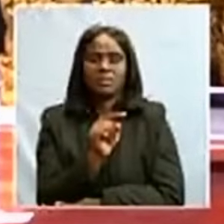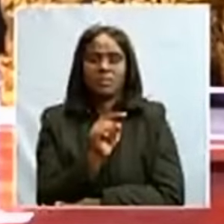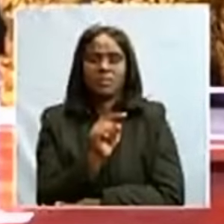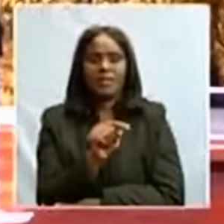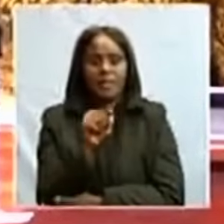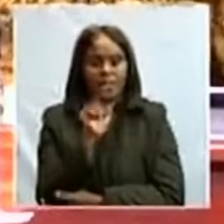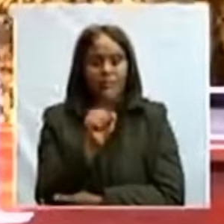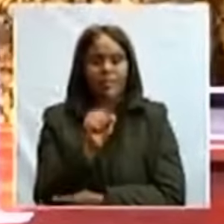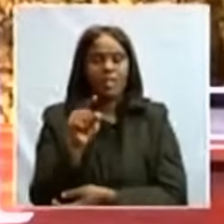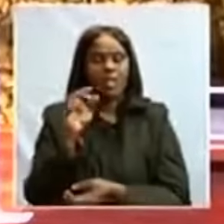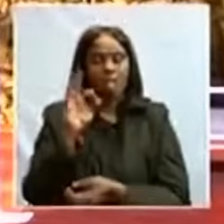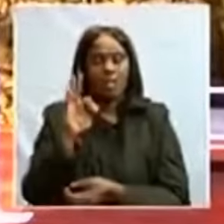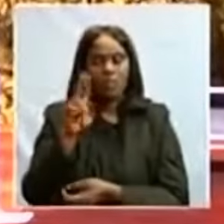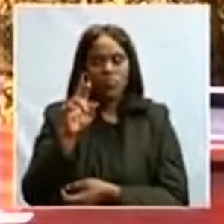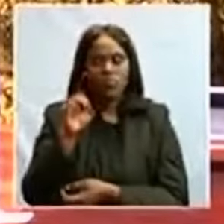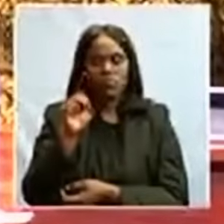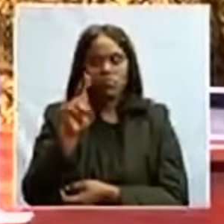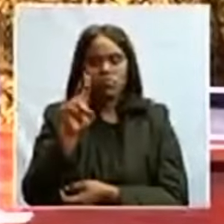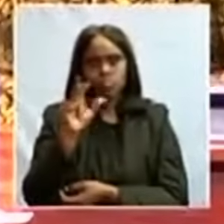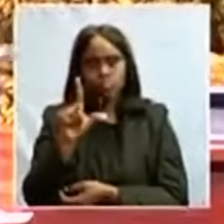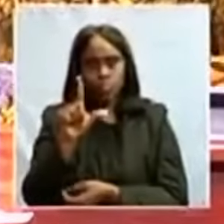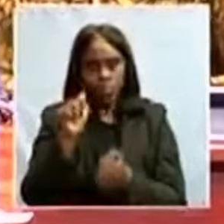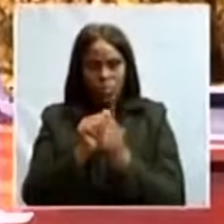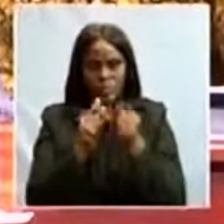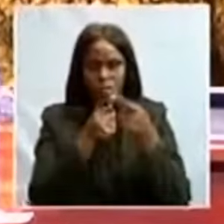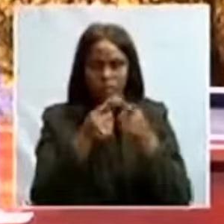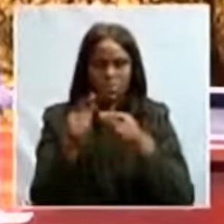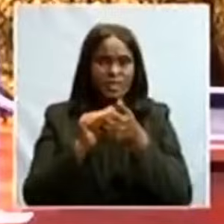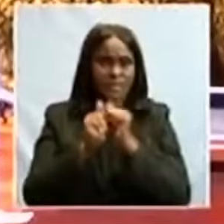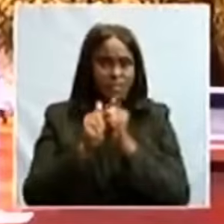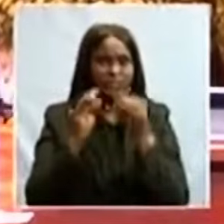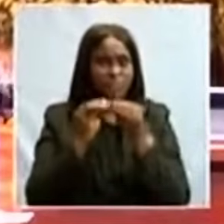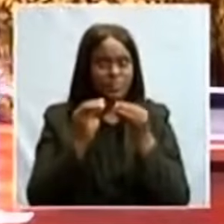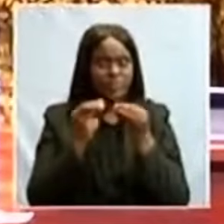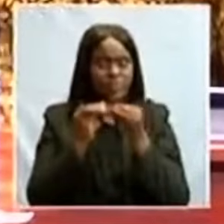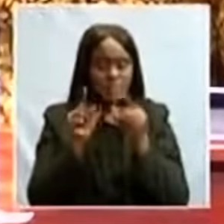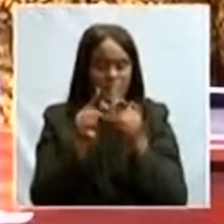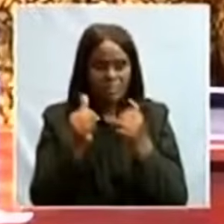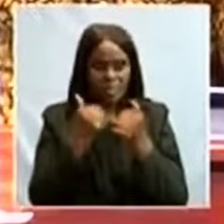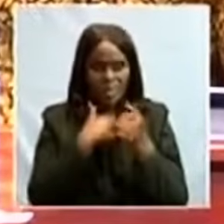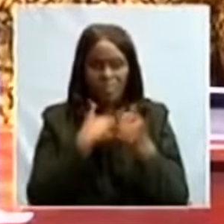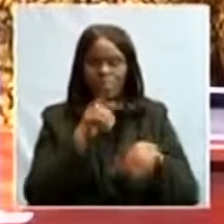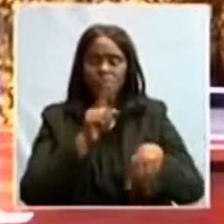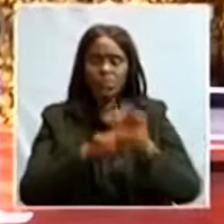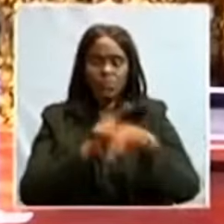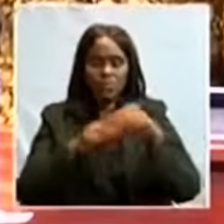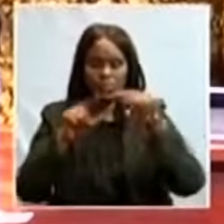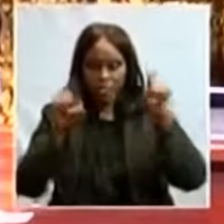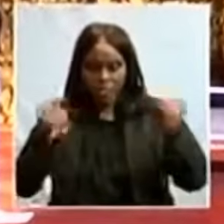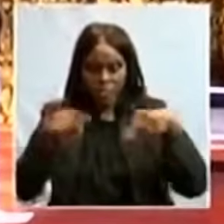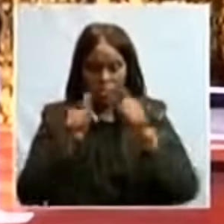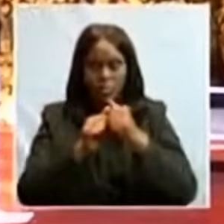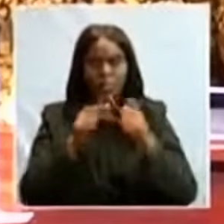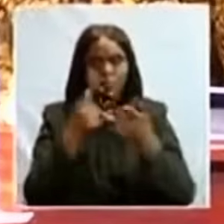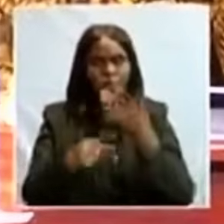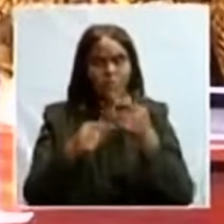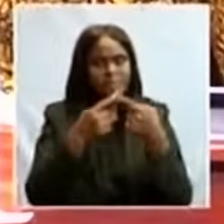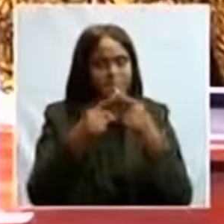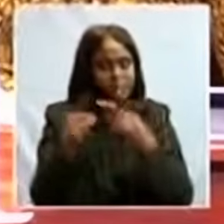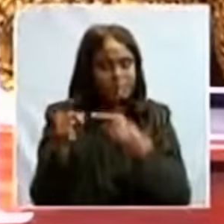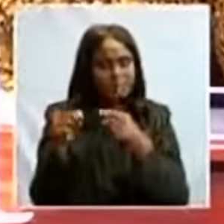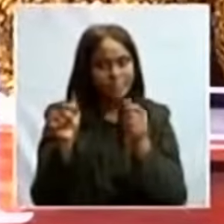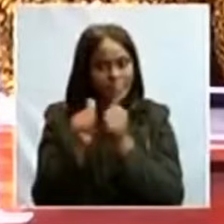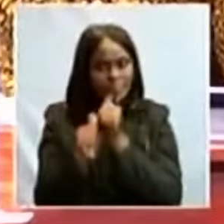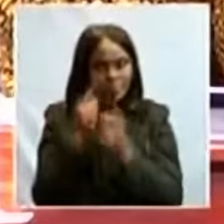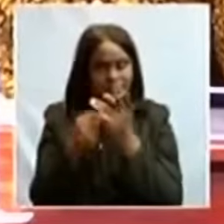The futsal and multi-purpose court. Now there is a football pitch and also a multi-purpose course,